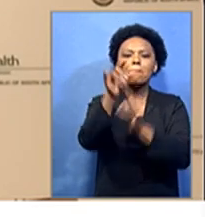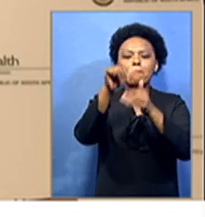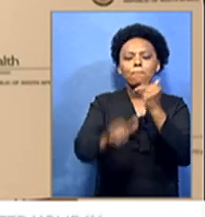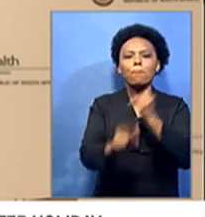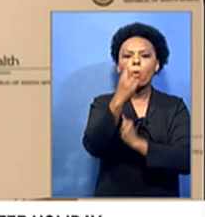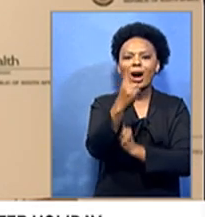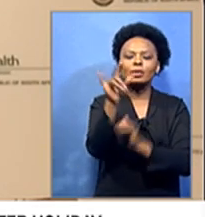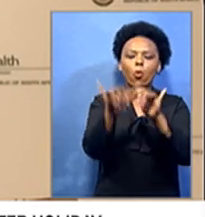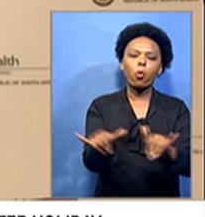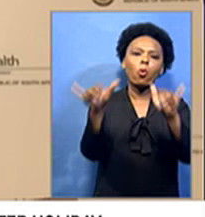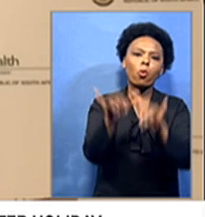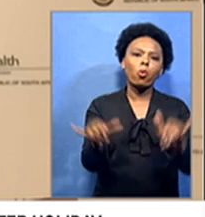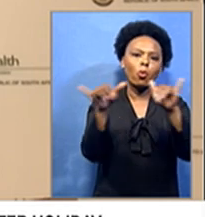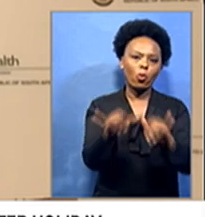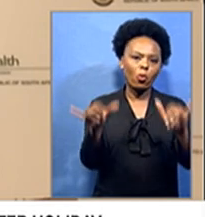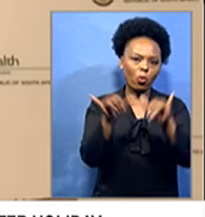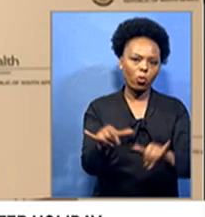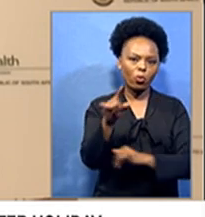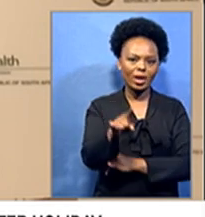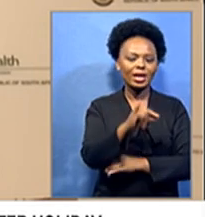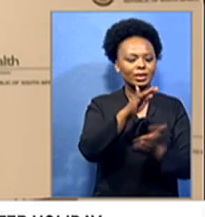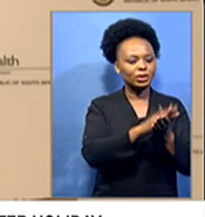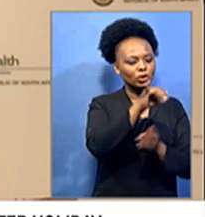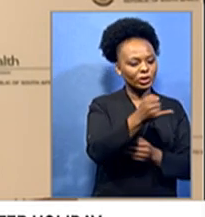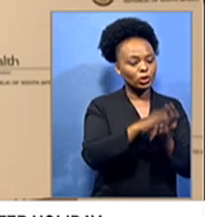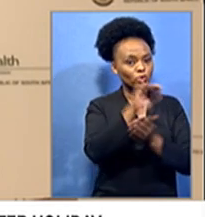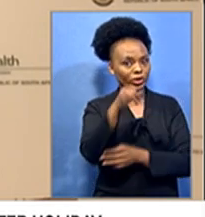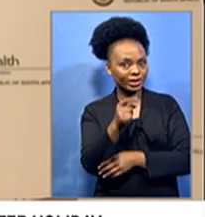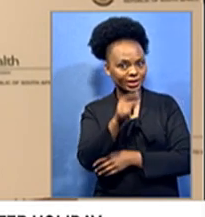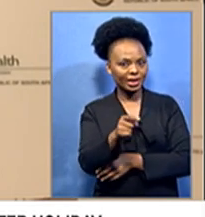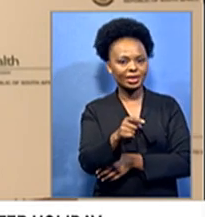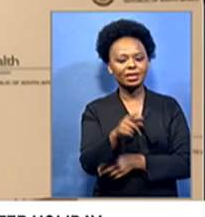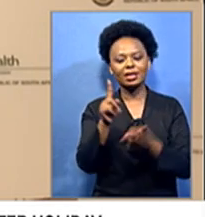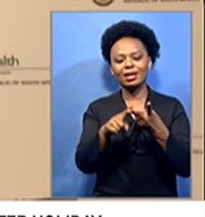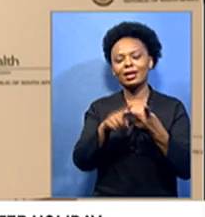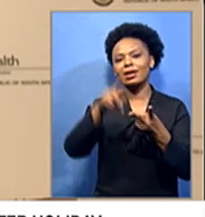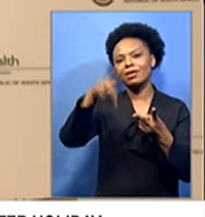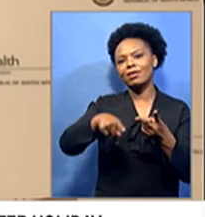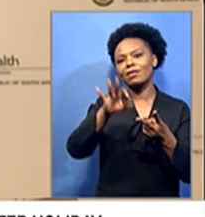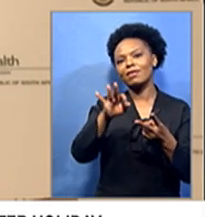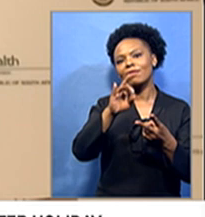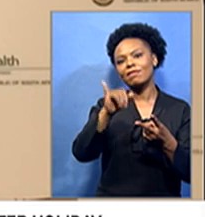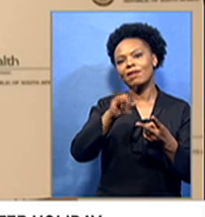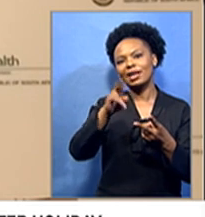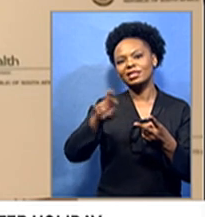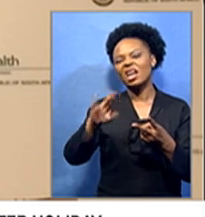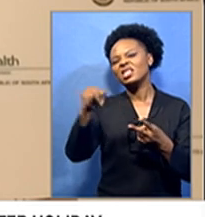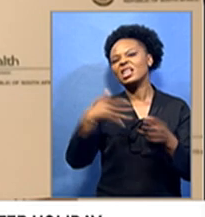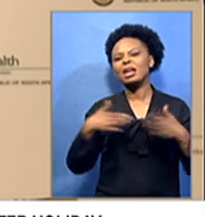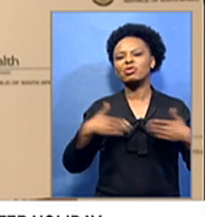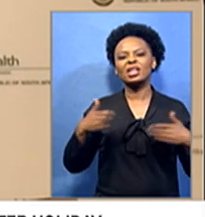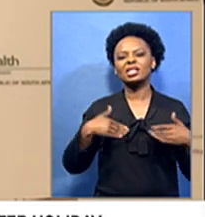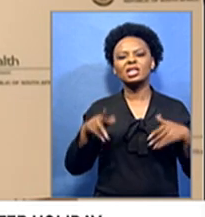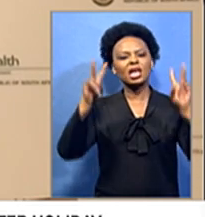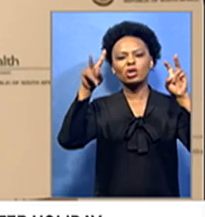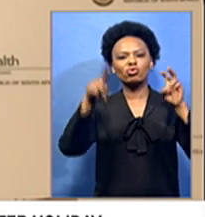delay. The registration of Johnson & Johnson and Pfizer are just administrative issues which are really not there